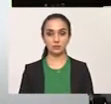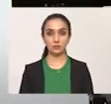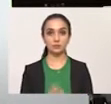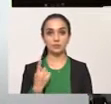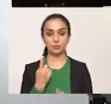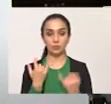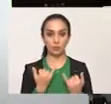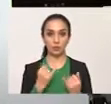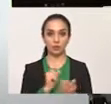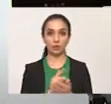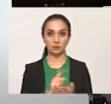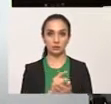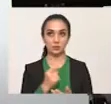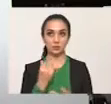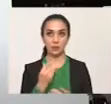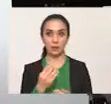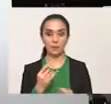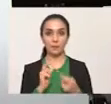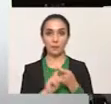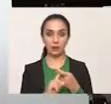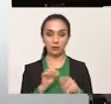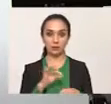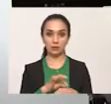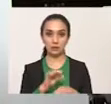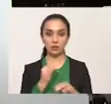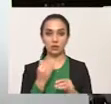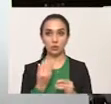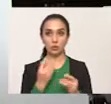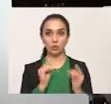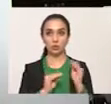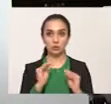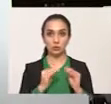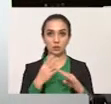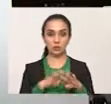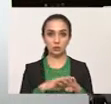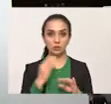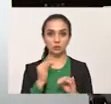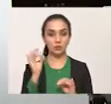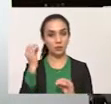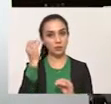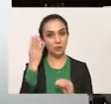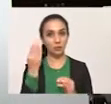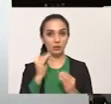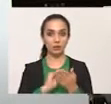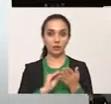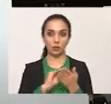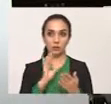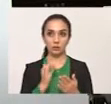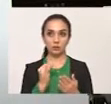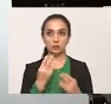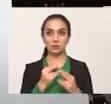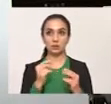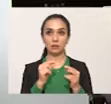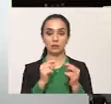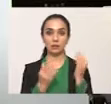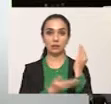Bugungi darsimizda bakteriyalar hujayrasi tuzilishi haqidagi bilimlarni takrorlaymiz. Pichan